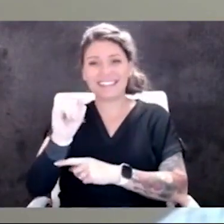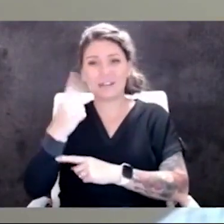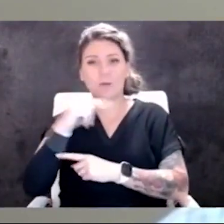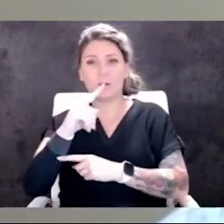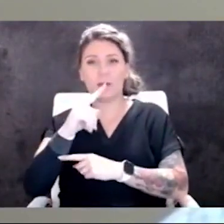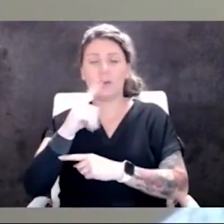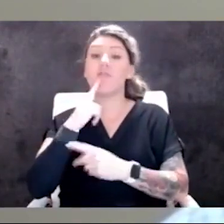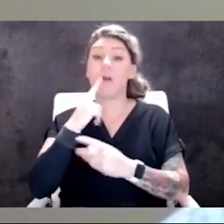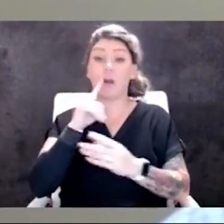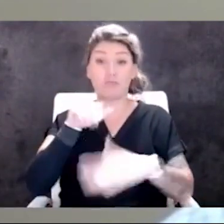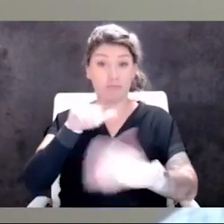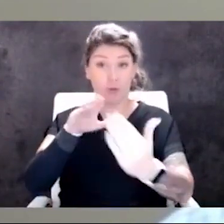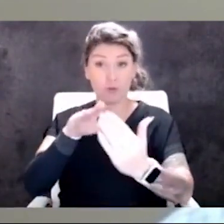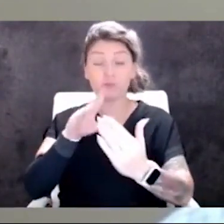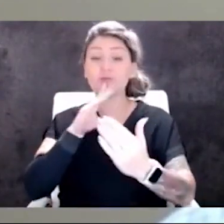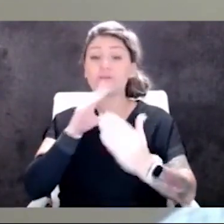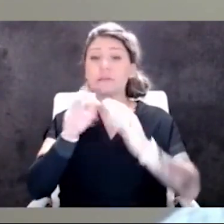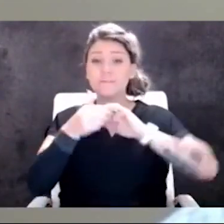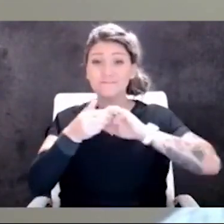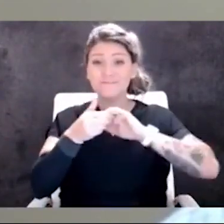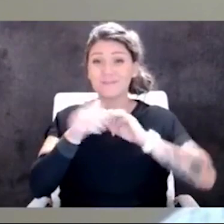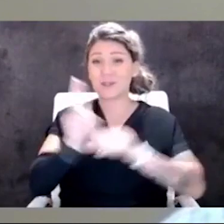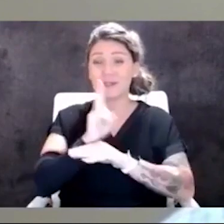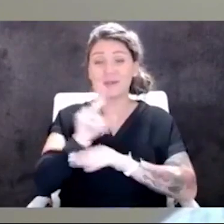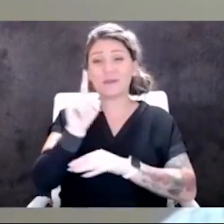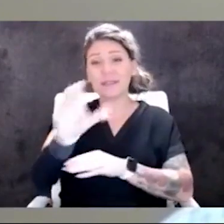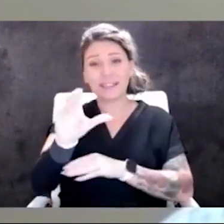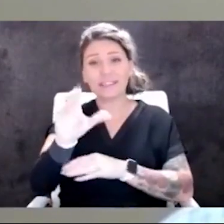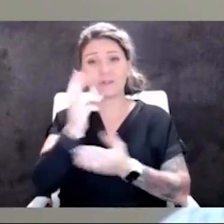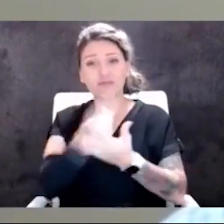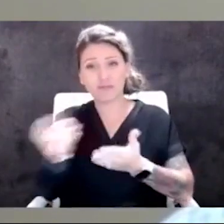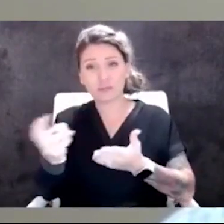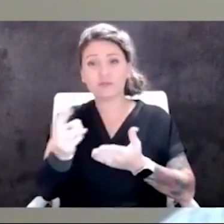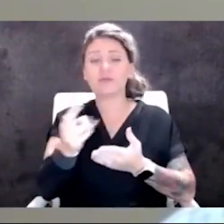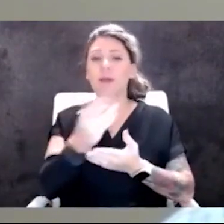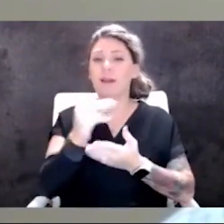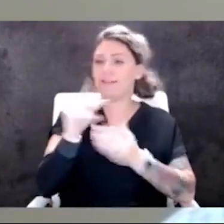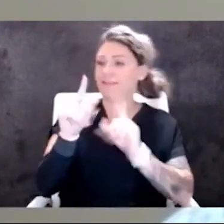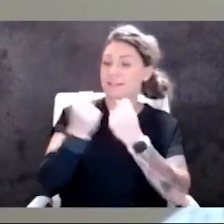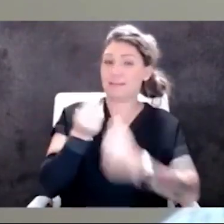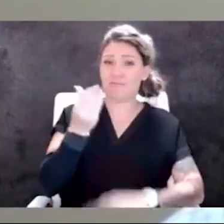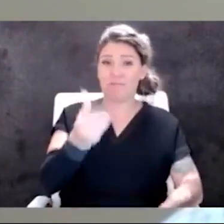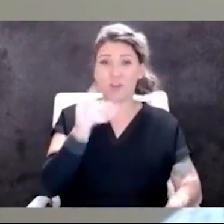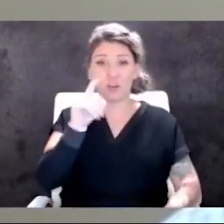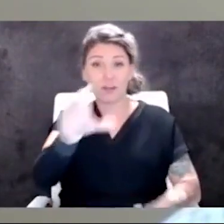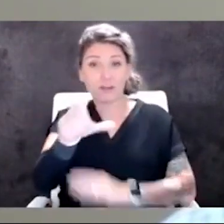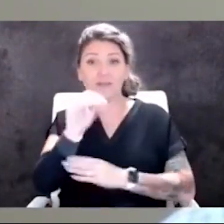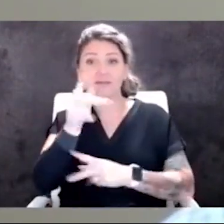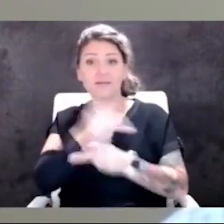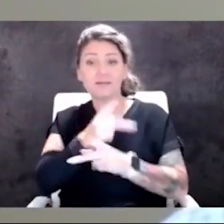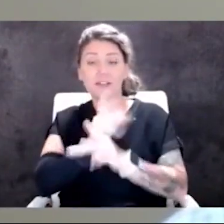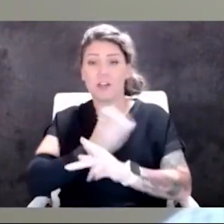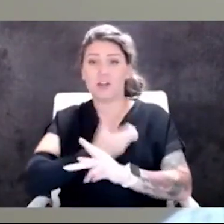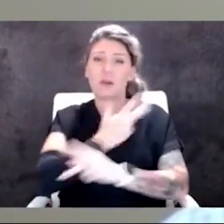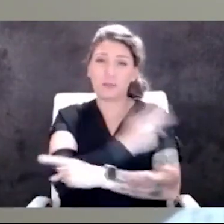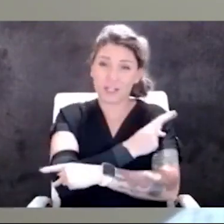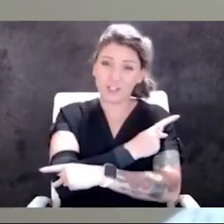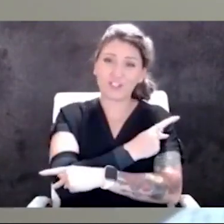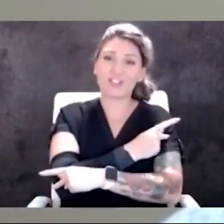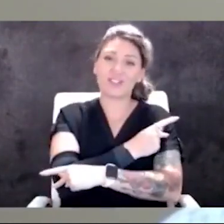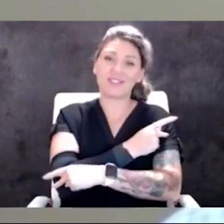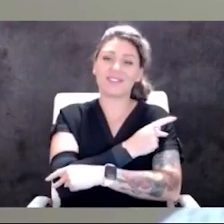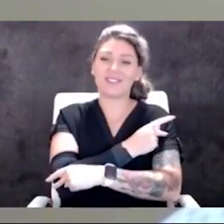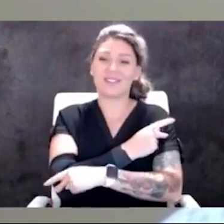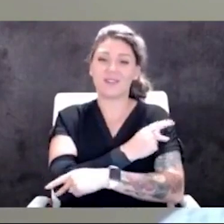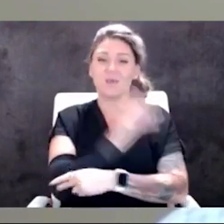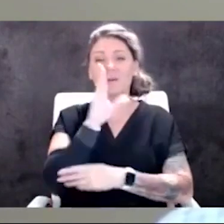able to use the Kansas City resources and the team that's there to take care of our patients who are going to